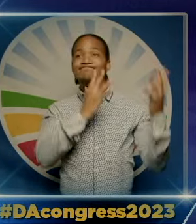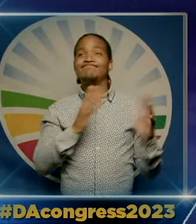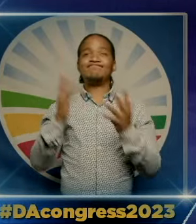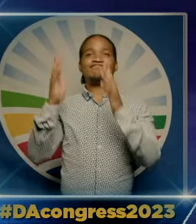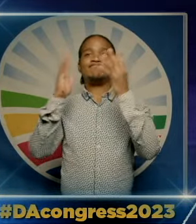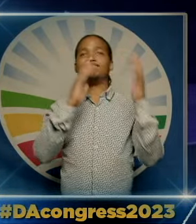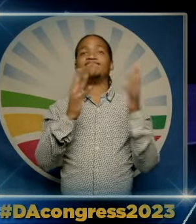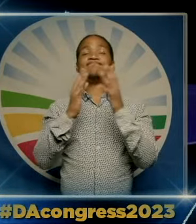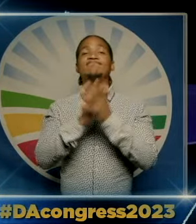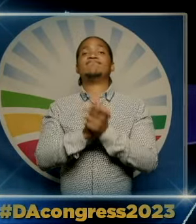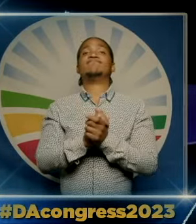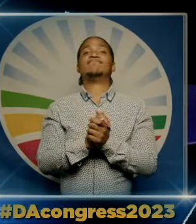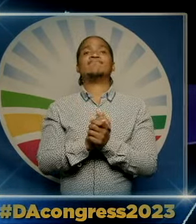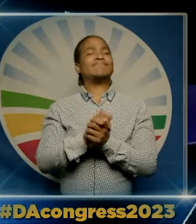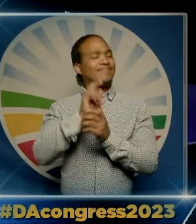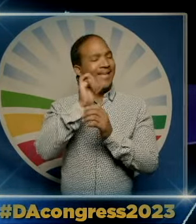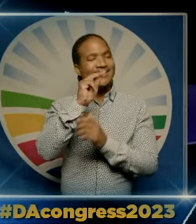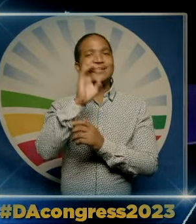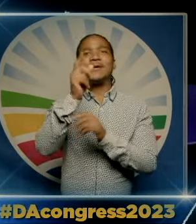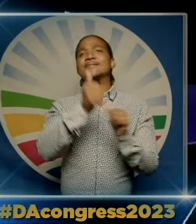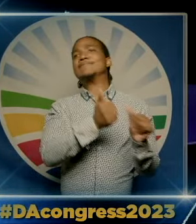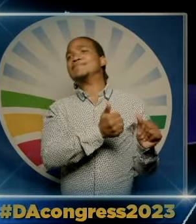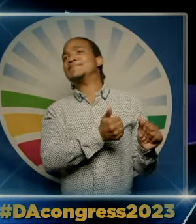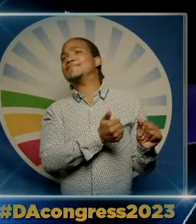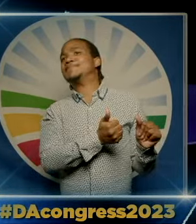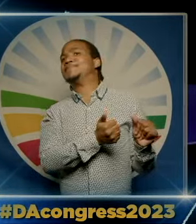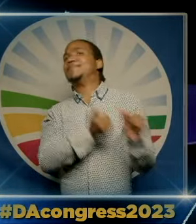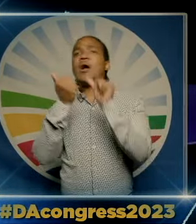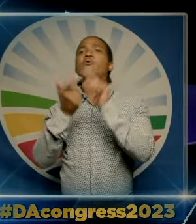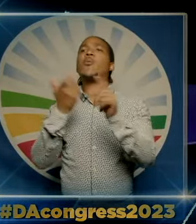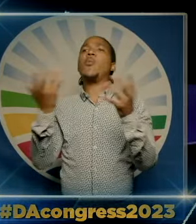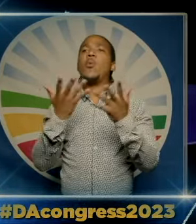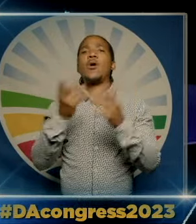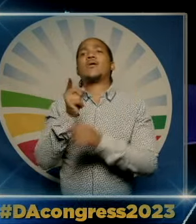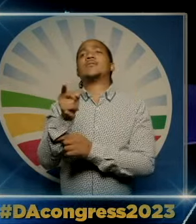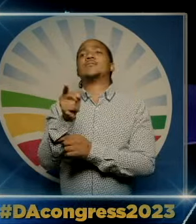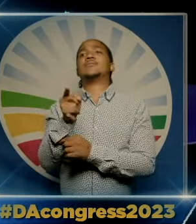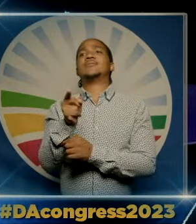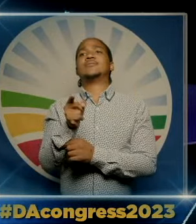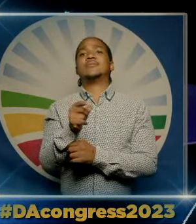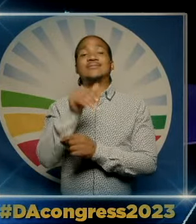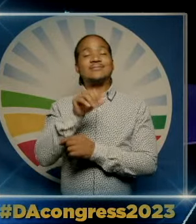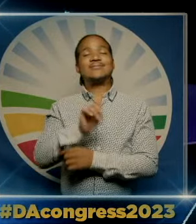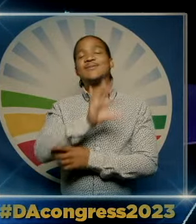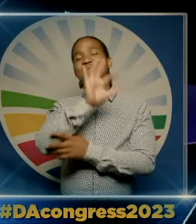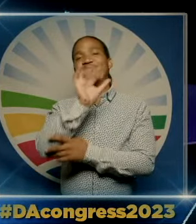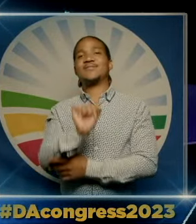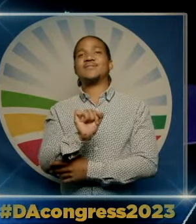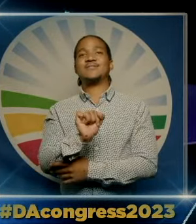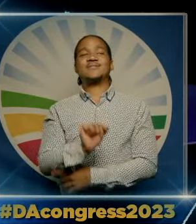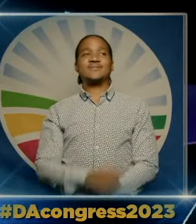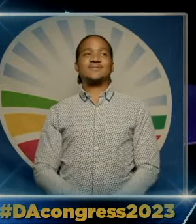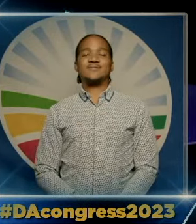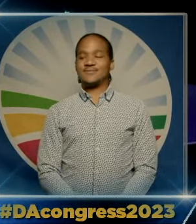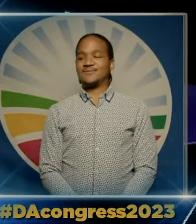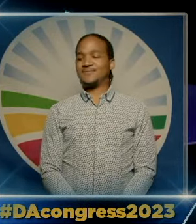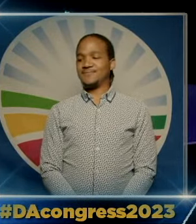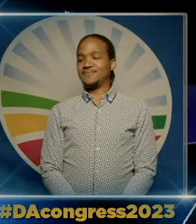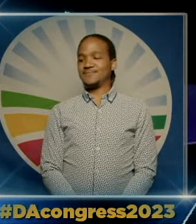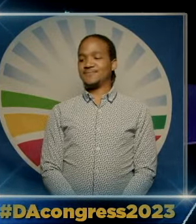Die ANC moet oppak, want volgende jaar kom hier 'n nuwe regering in Suid-Afrika.